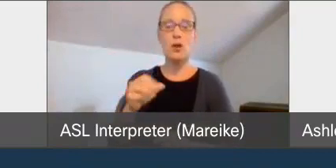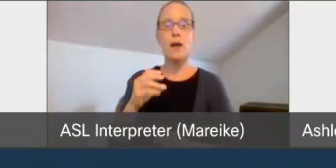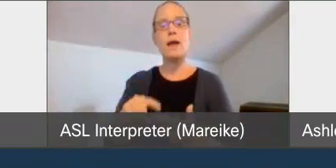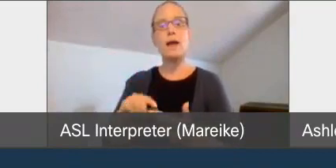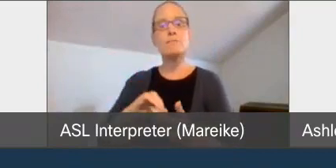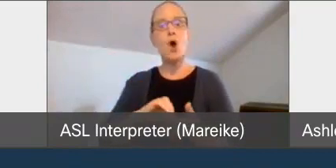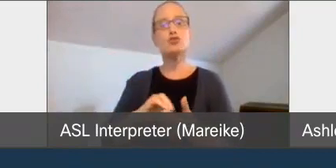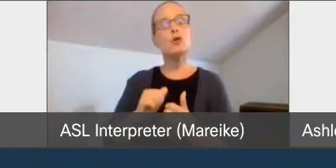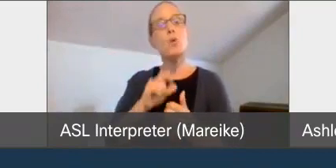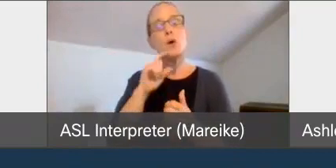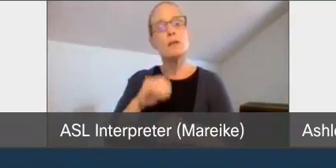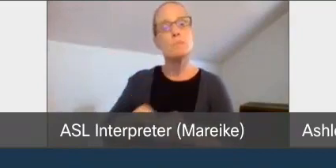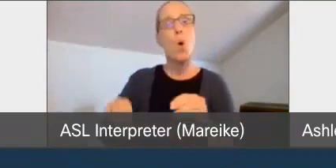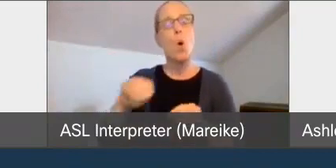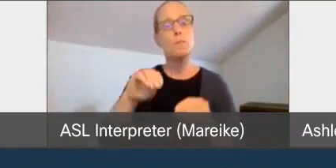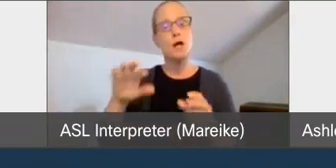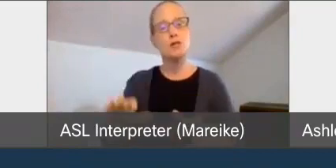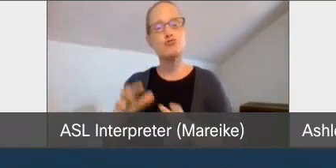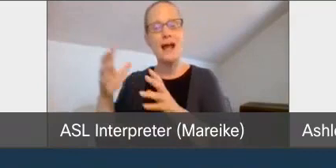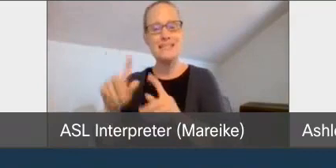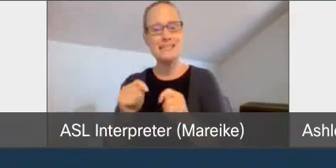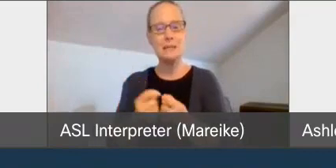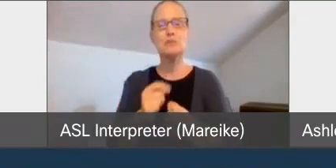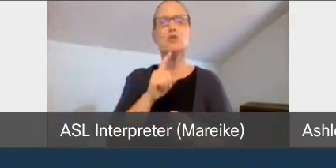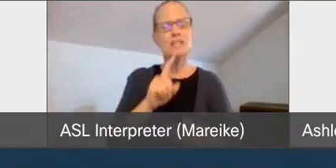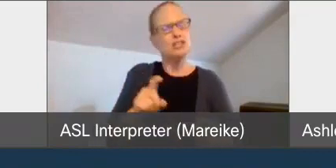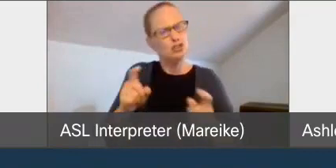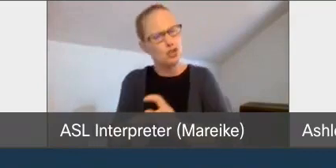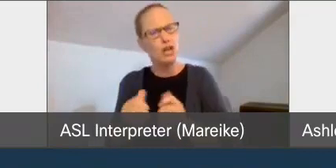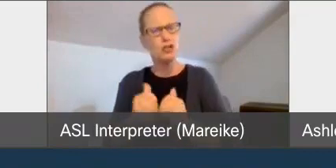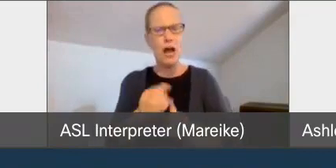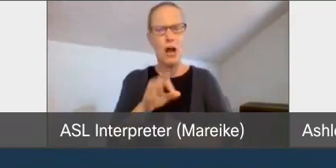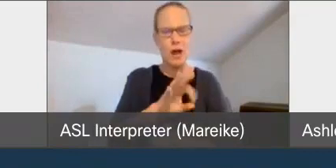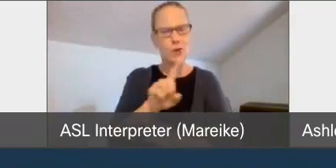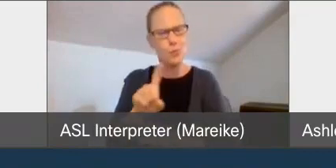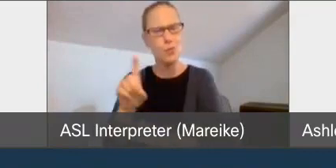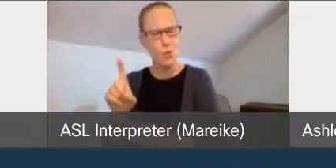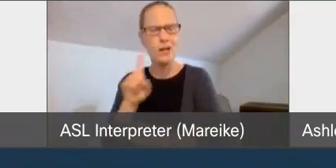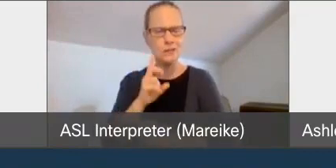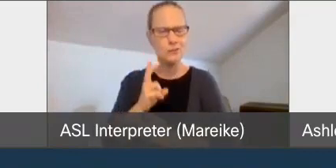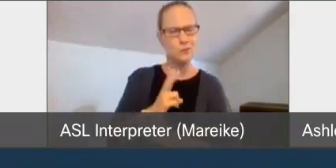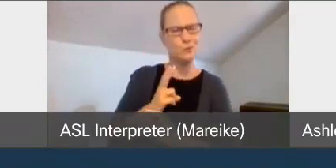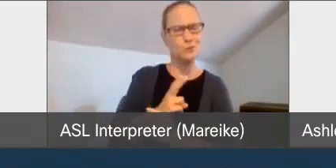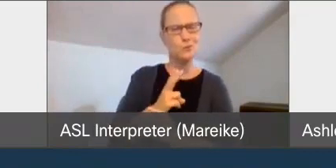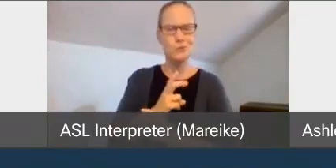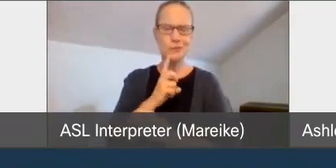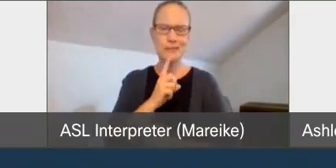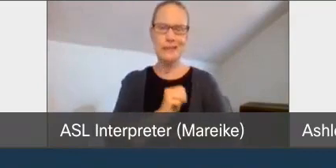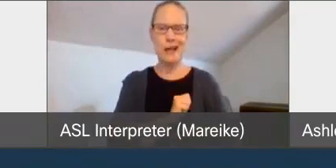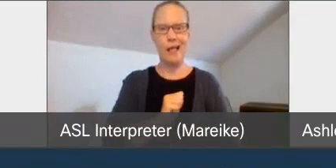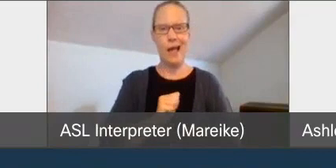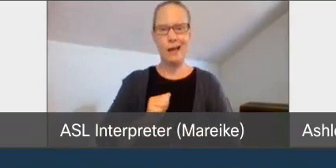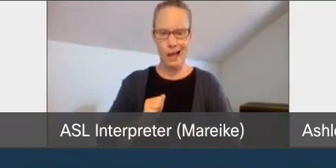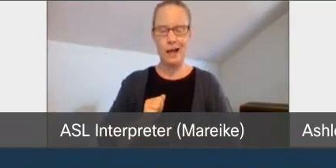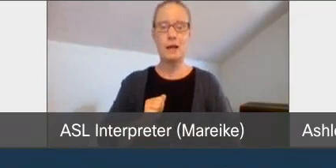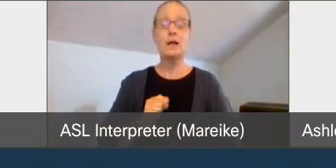crisis teams to really change how 911 was utilized in Metro Atlanta, and then how